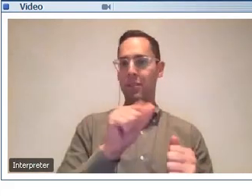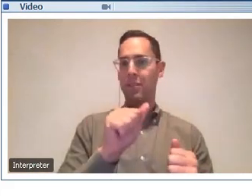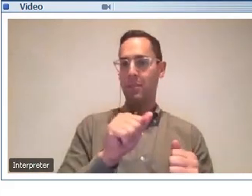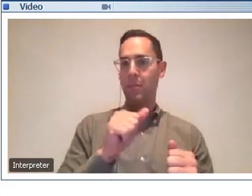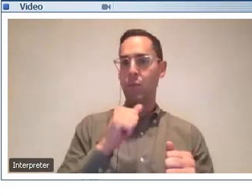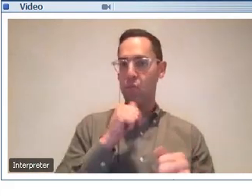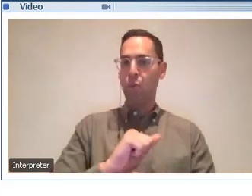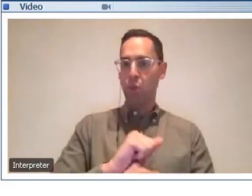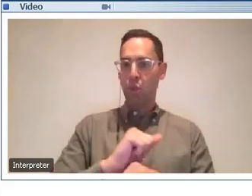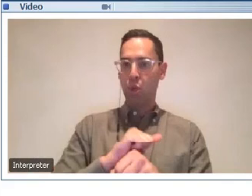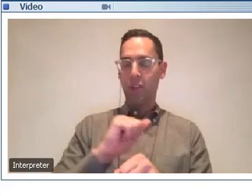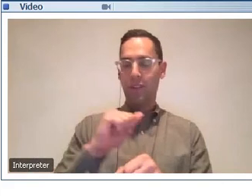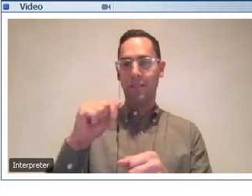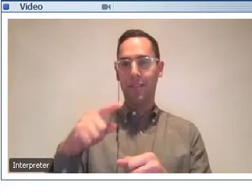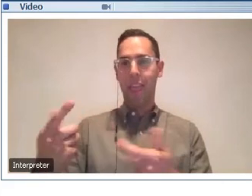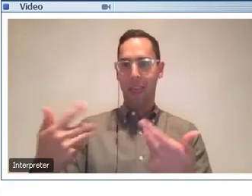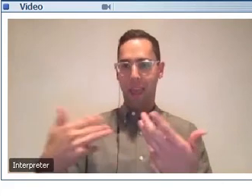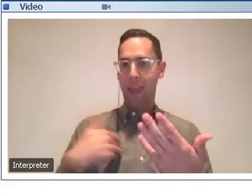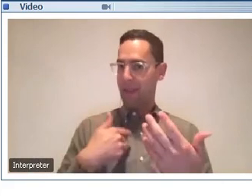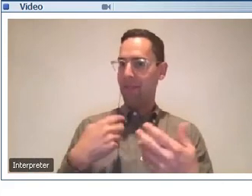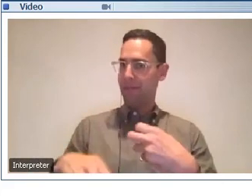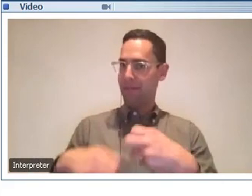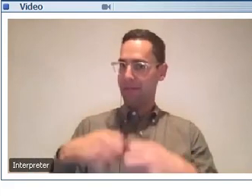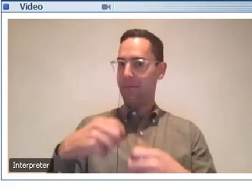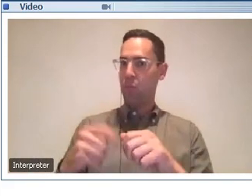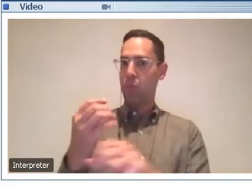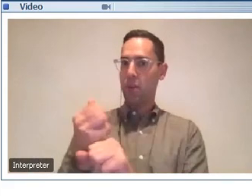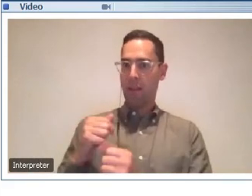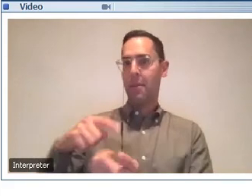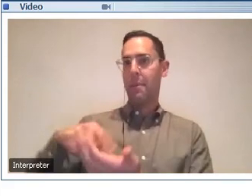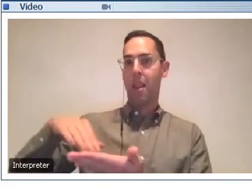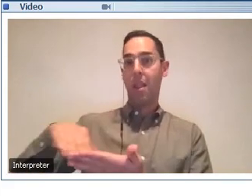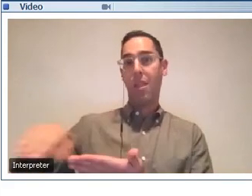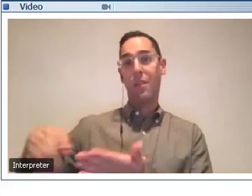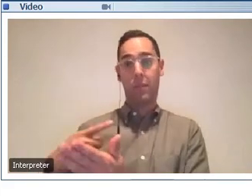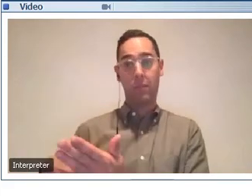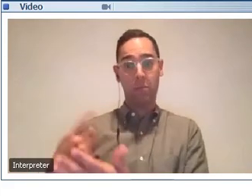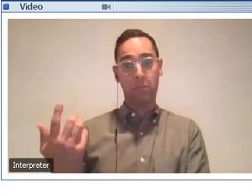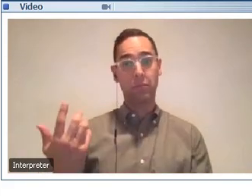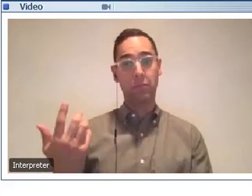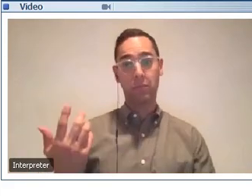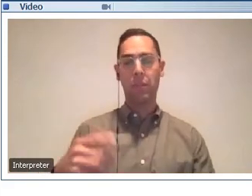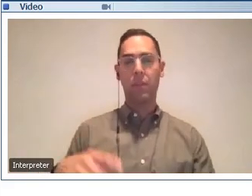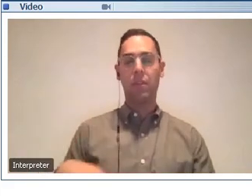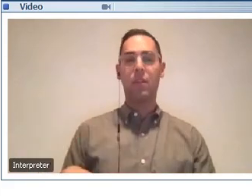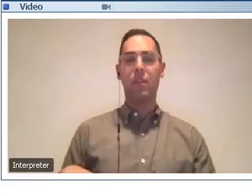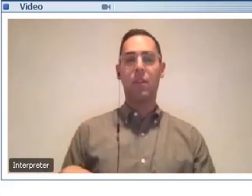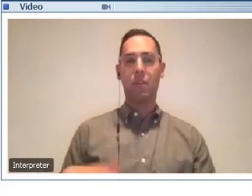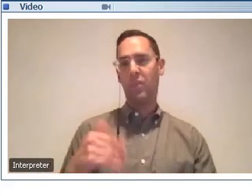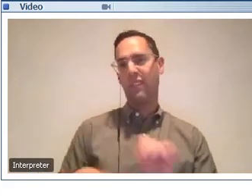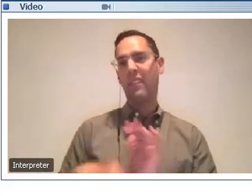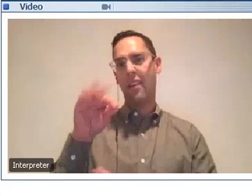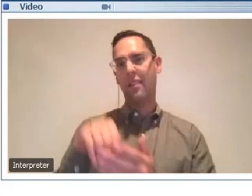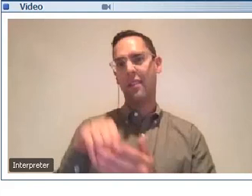other people that we know. But I will say that what I found to be not surprising,